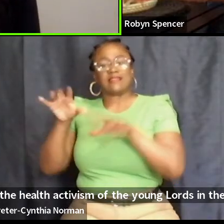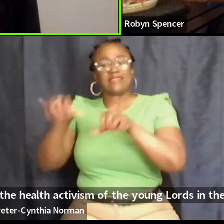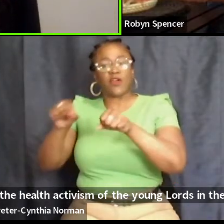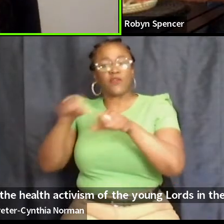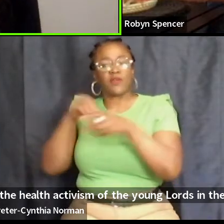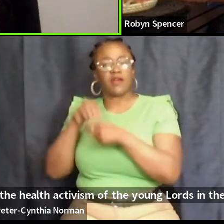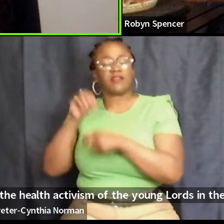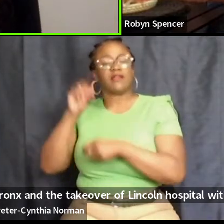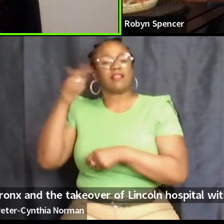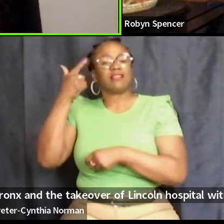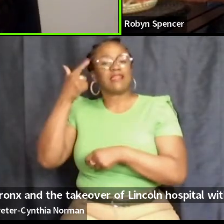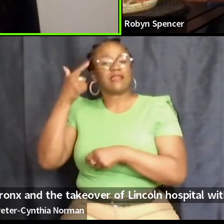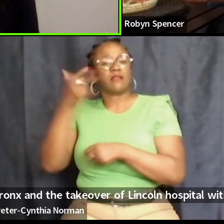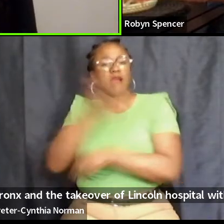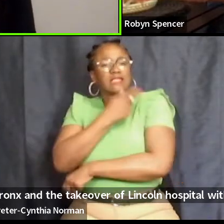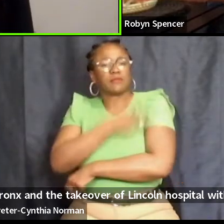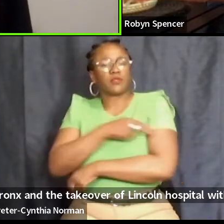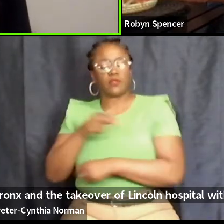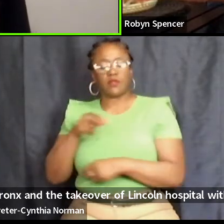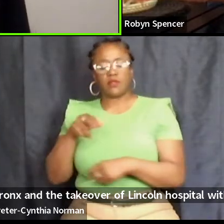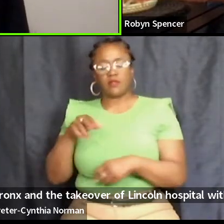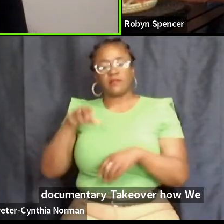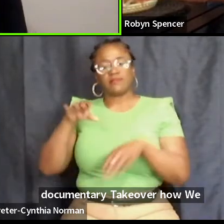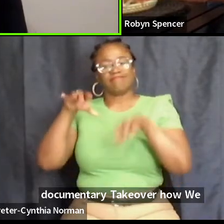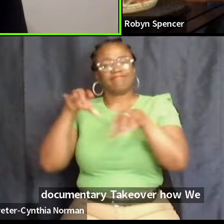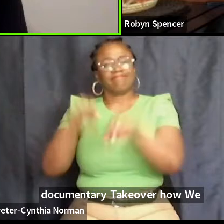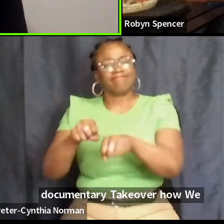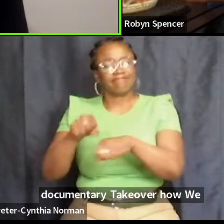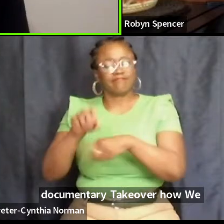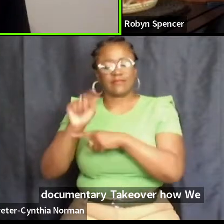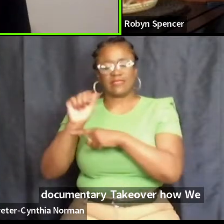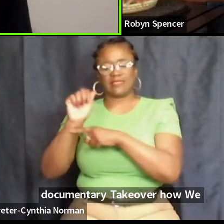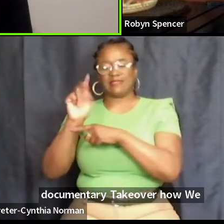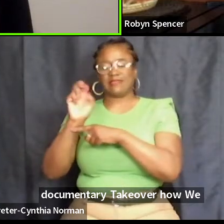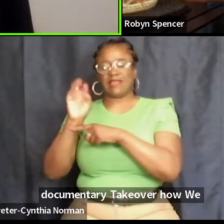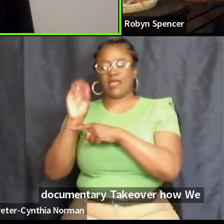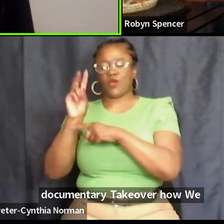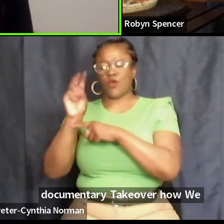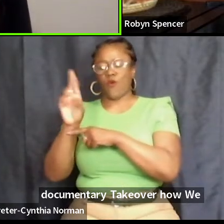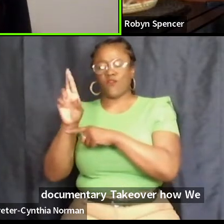her documentary, Takeover, How We Occupied a Hospital and Changed Public Health.